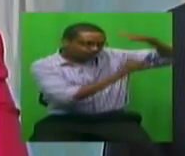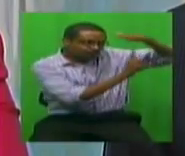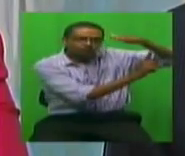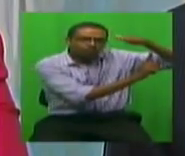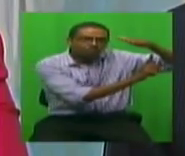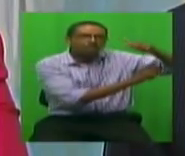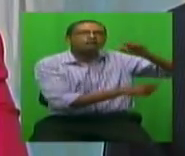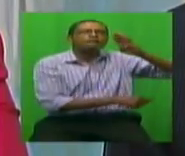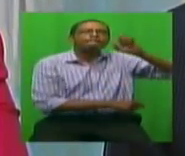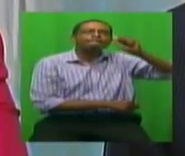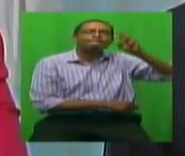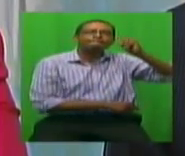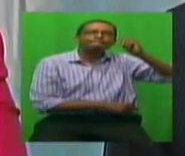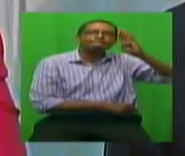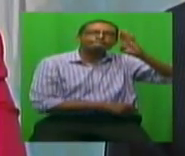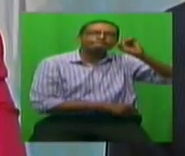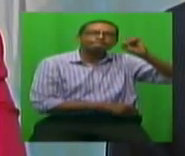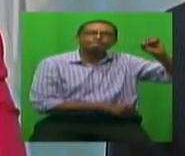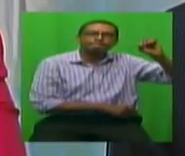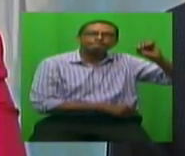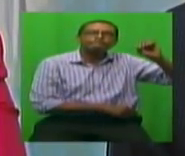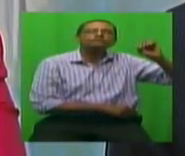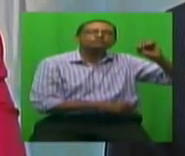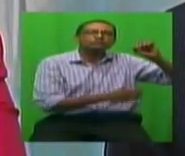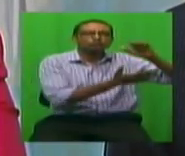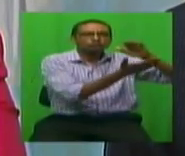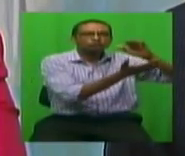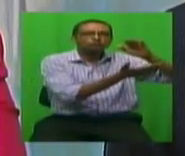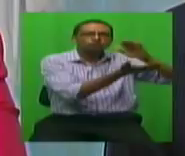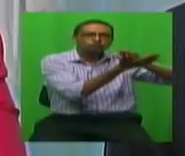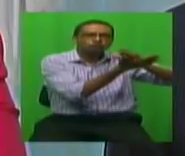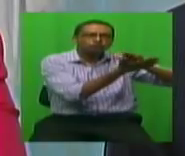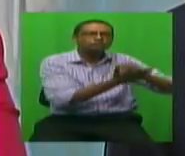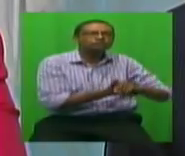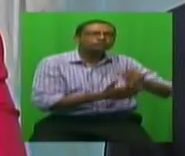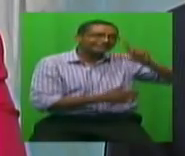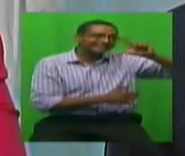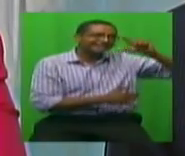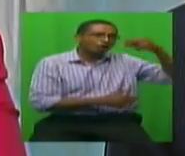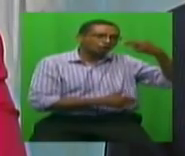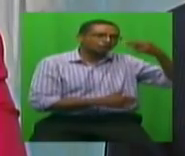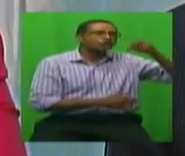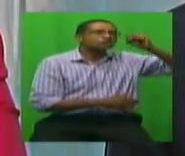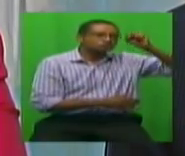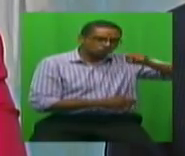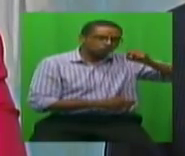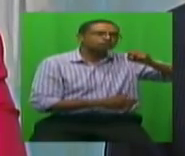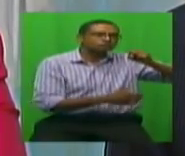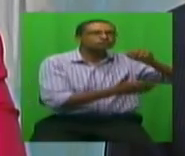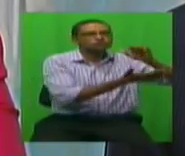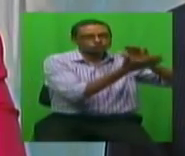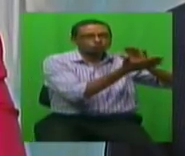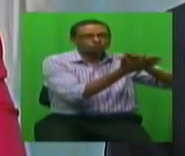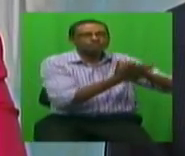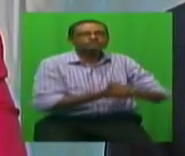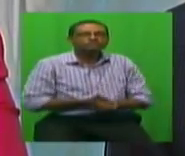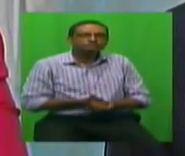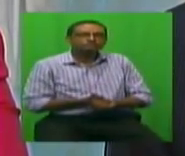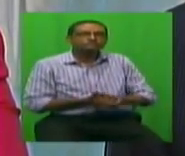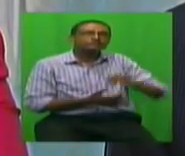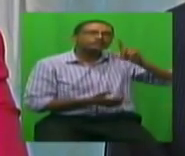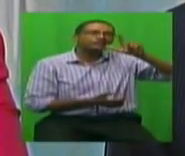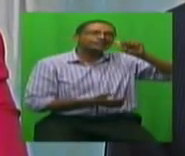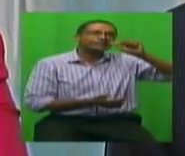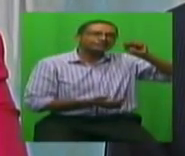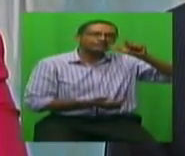Grove Presbyterian Primary School, the La Joqueta South Government Primary School, the Las